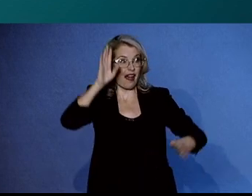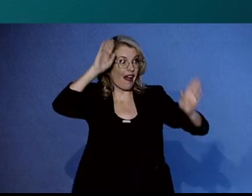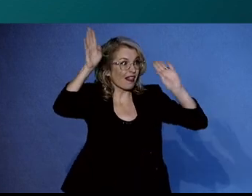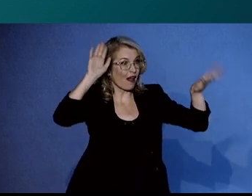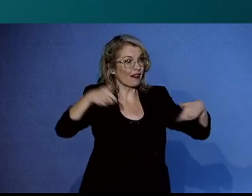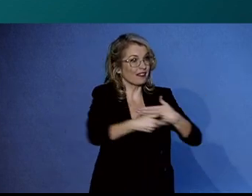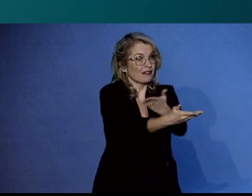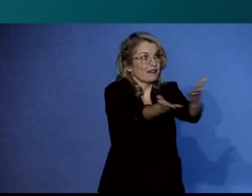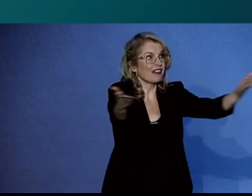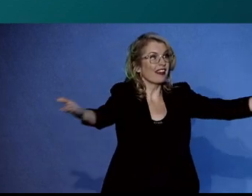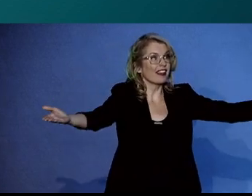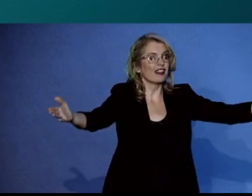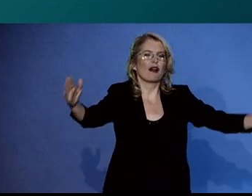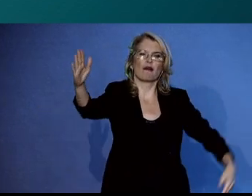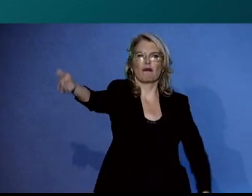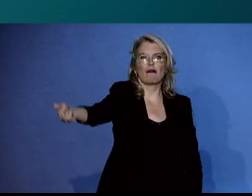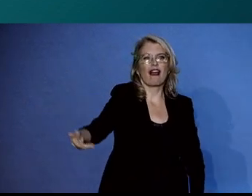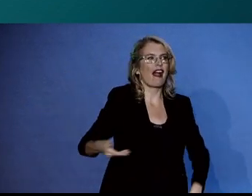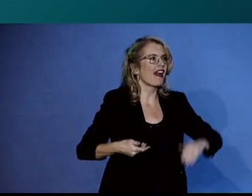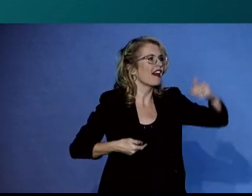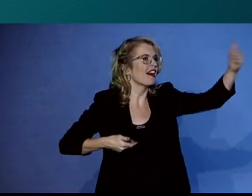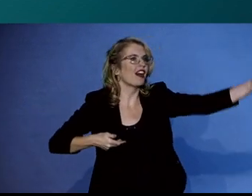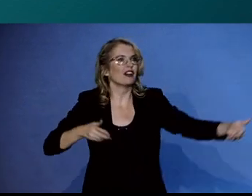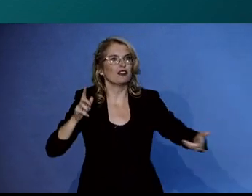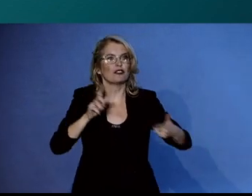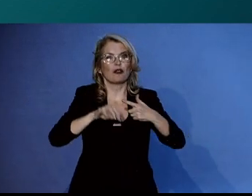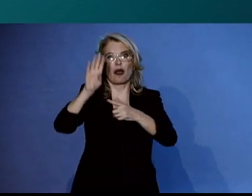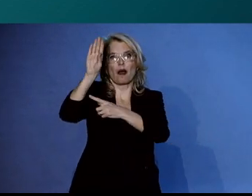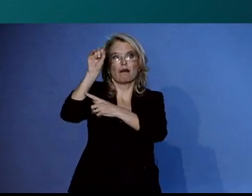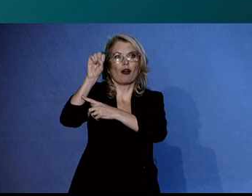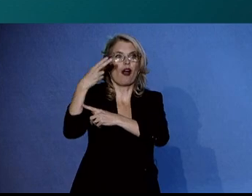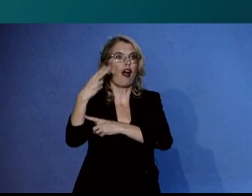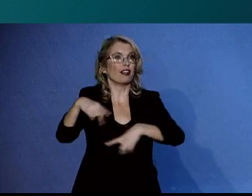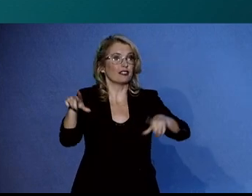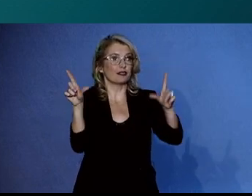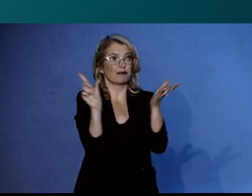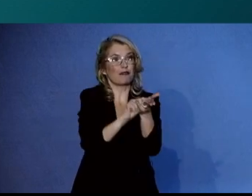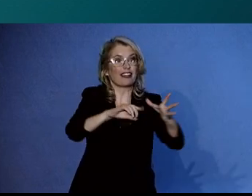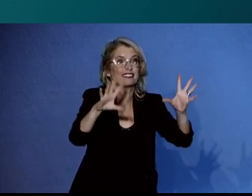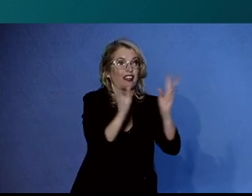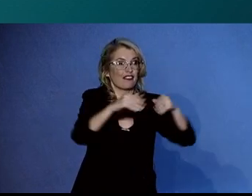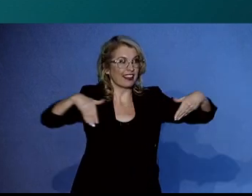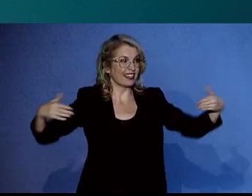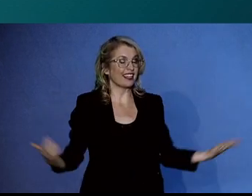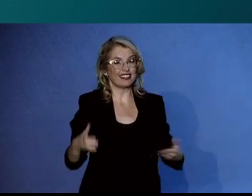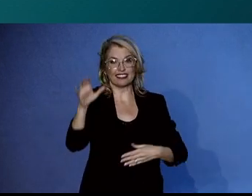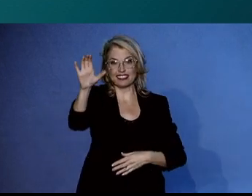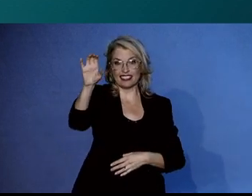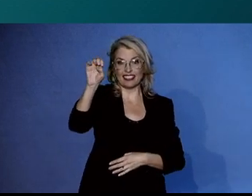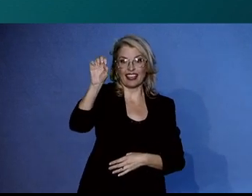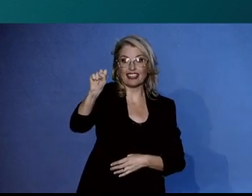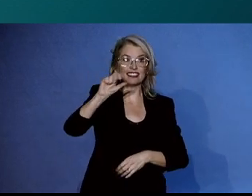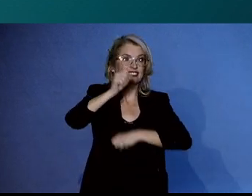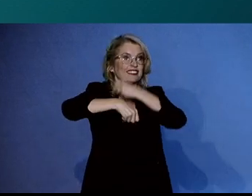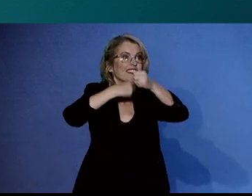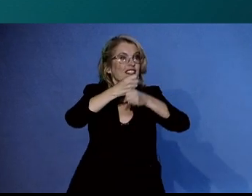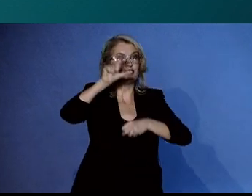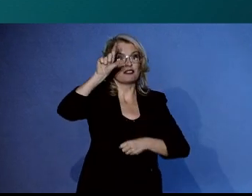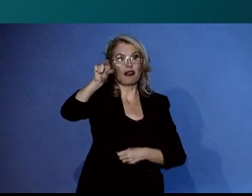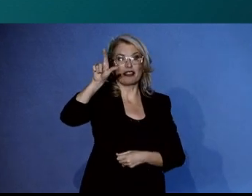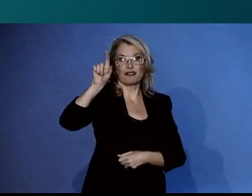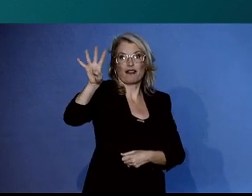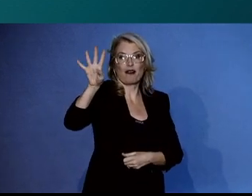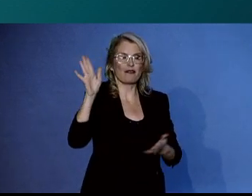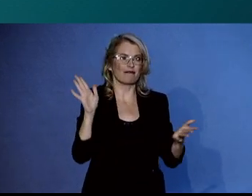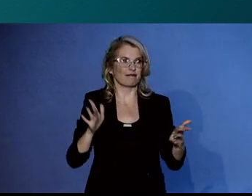Hello everyone, and welcome to the Bosch press conference here at CES 2024. We